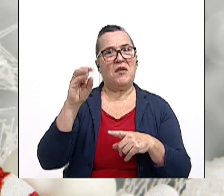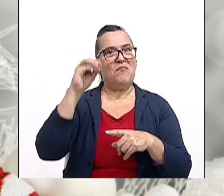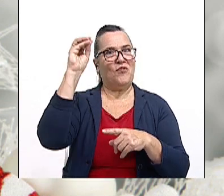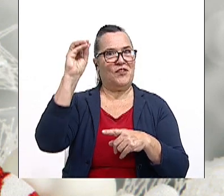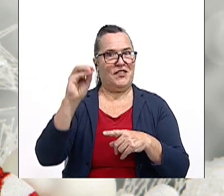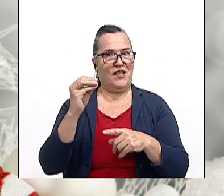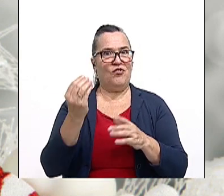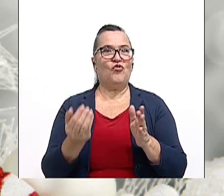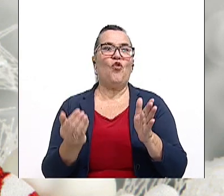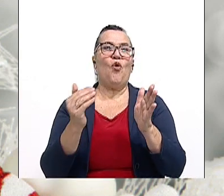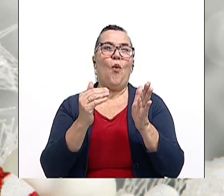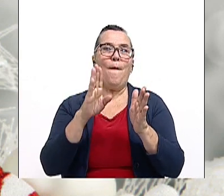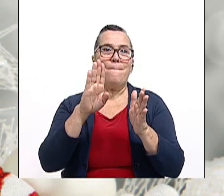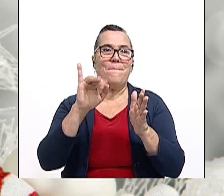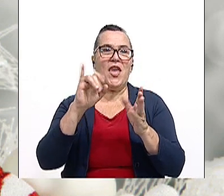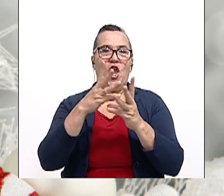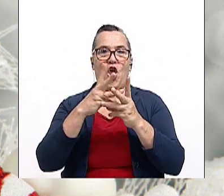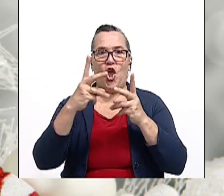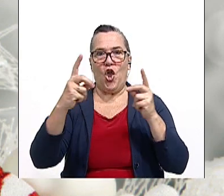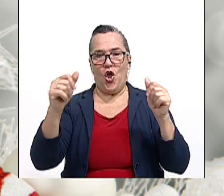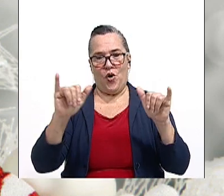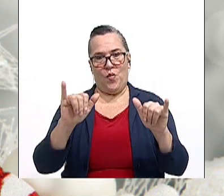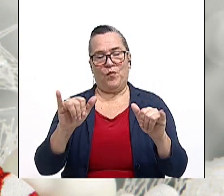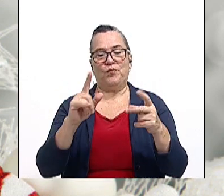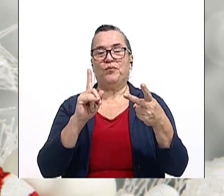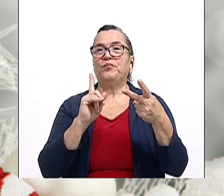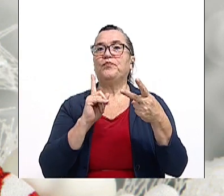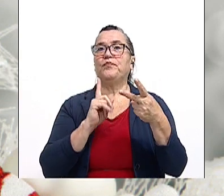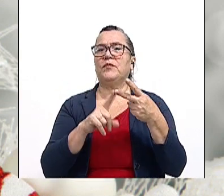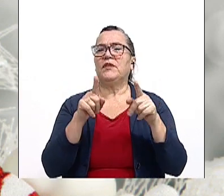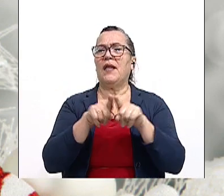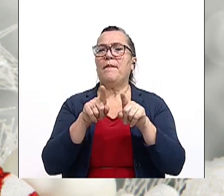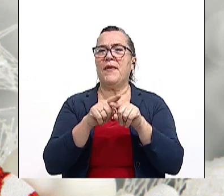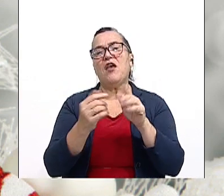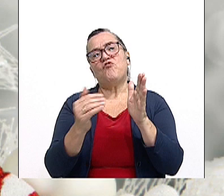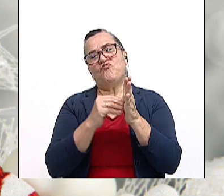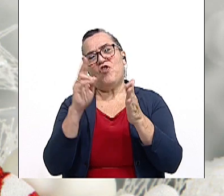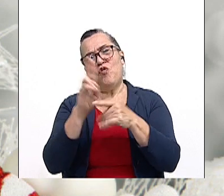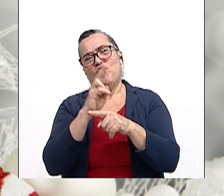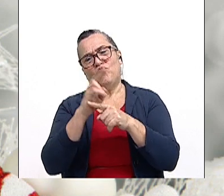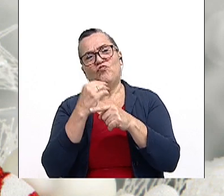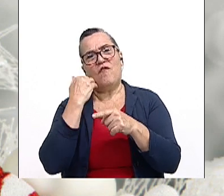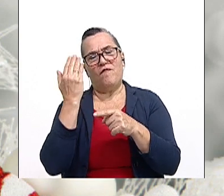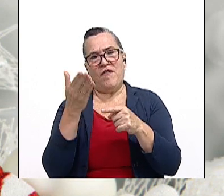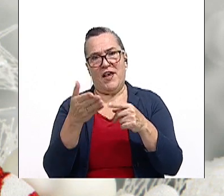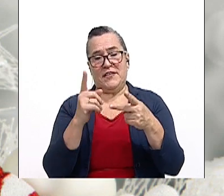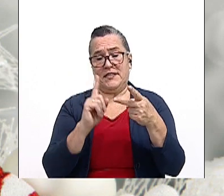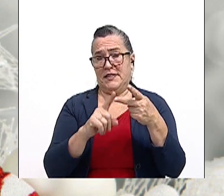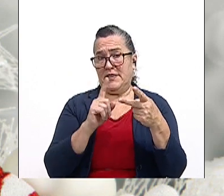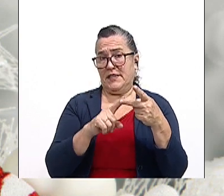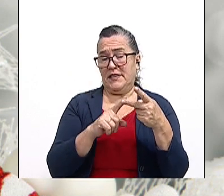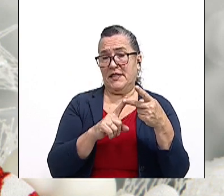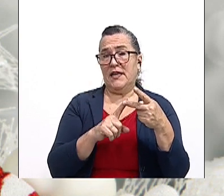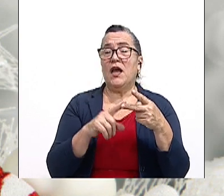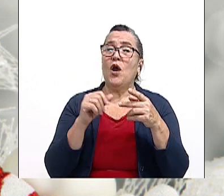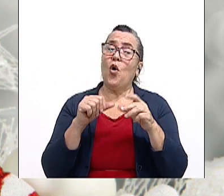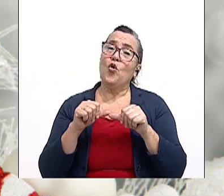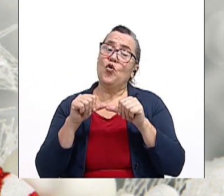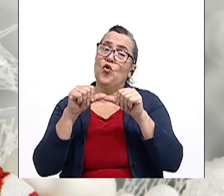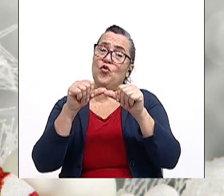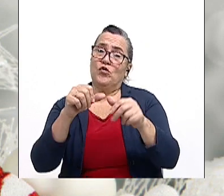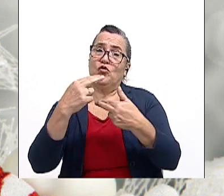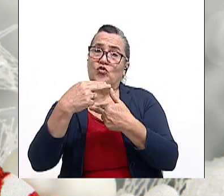100% biodegradable and easily recycled. We can consider sustainable